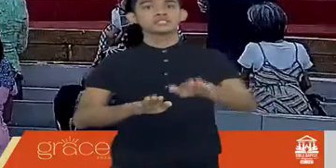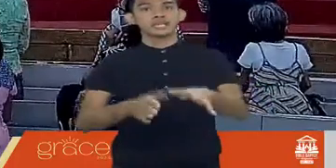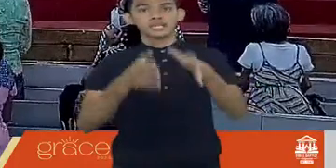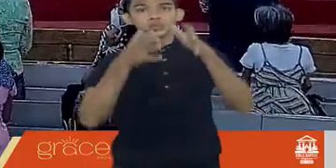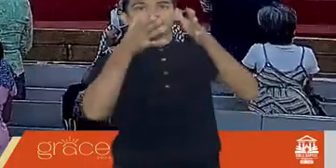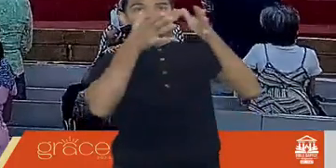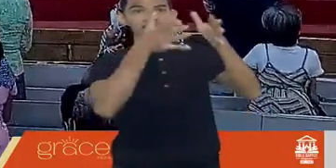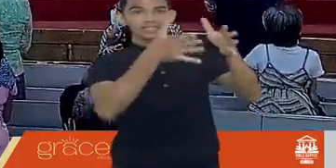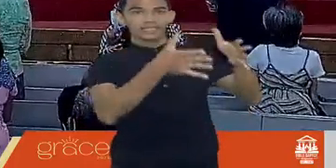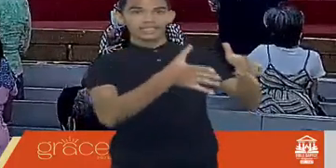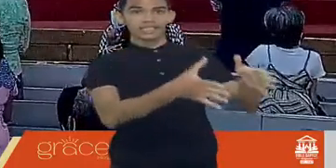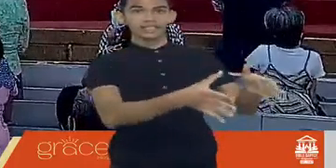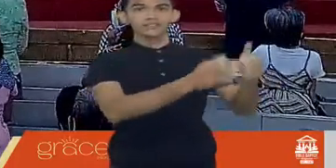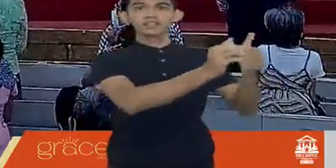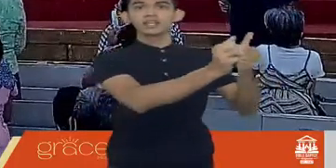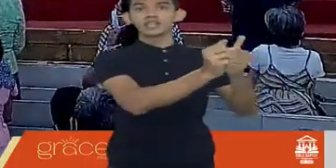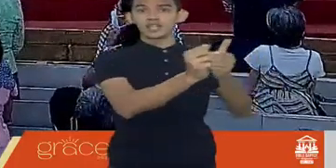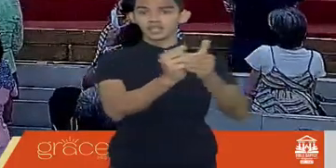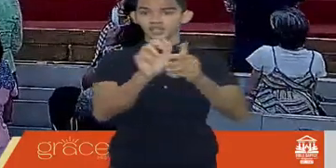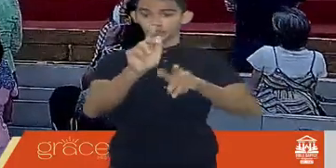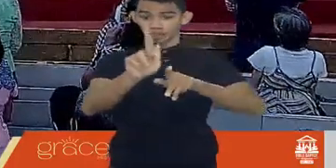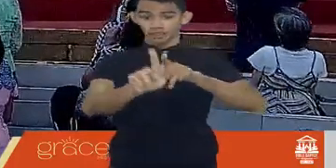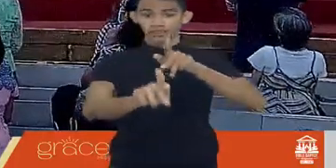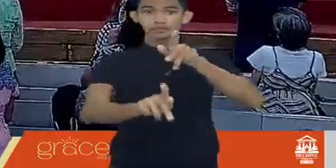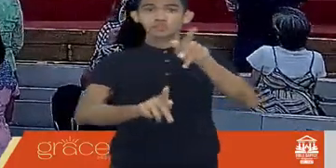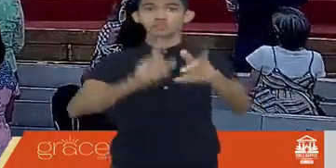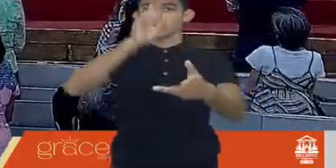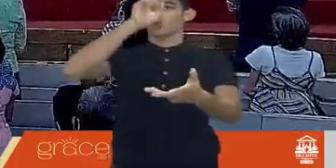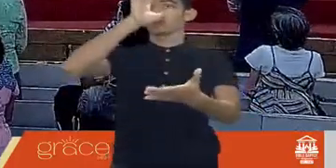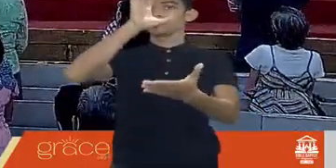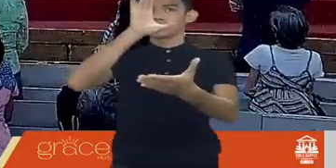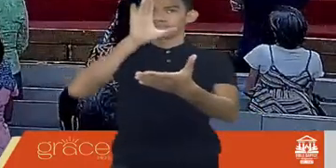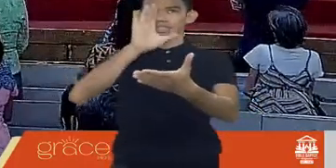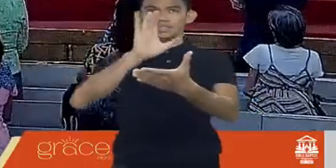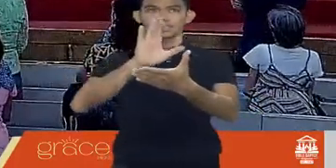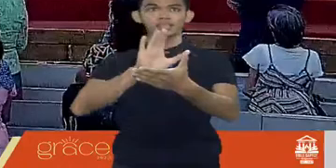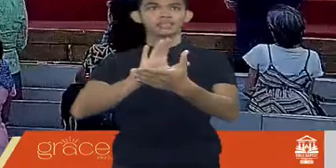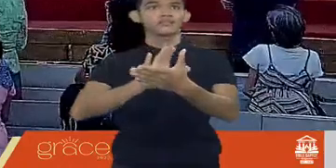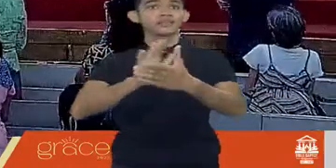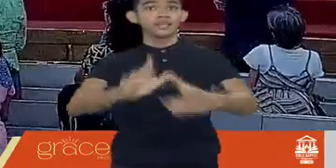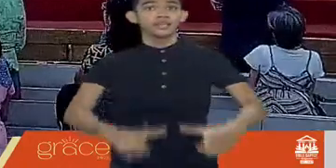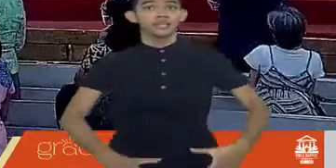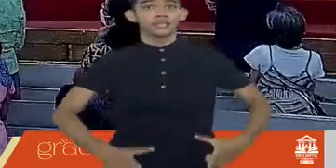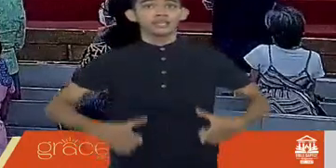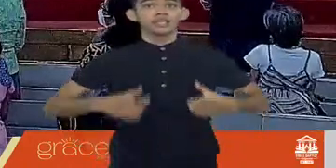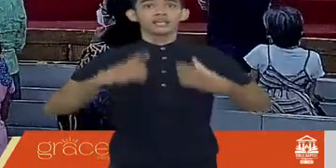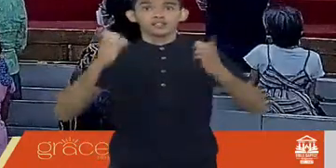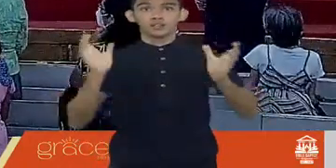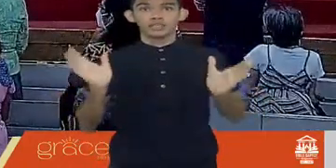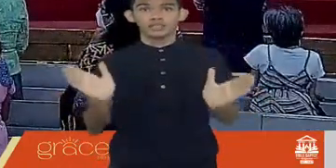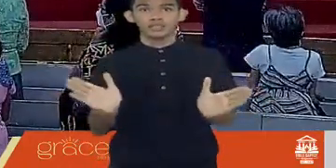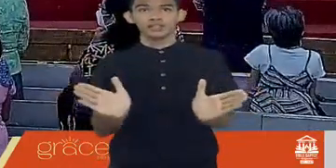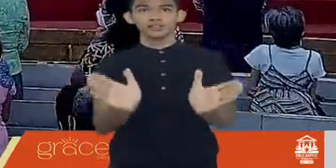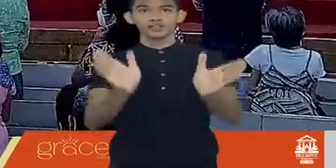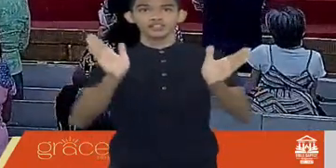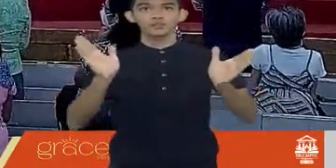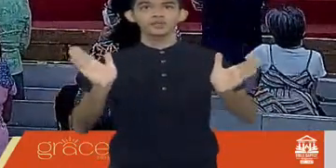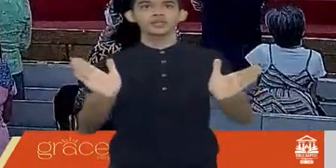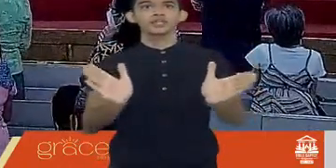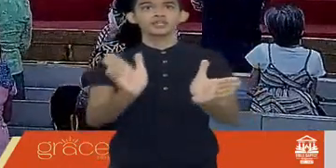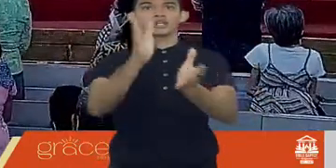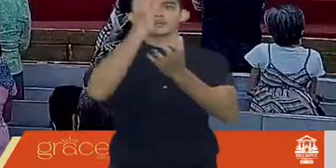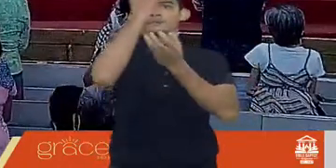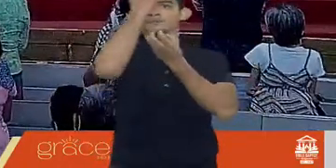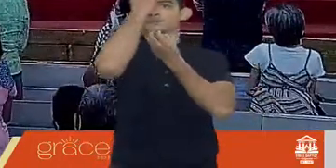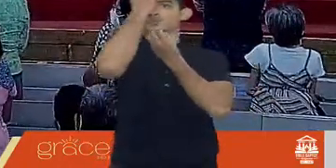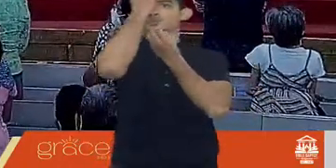the footprints that we leave lead them to believe, and the lives we